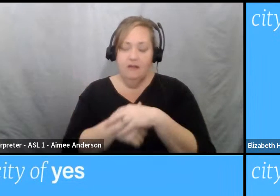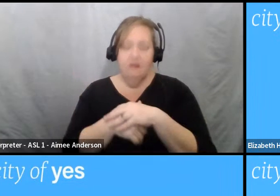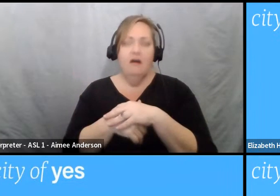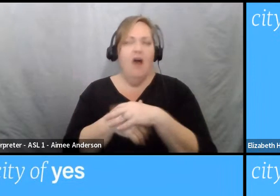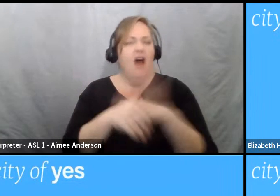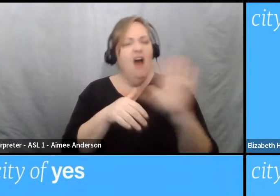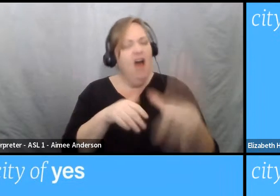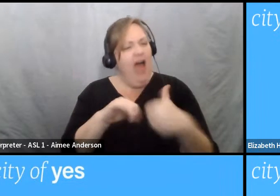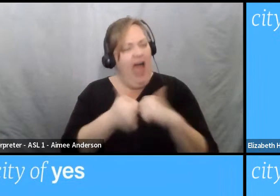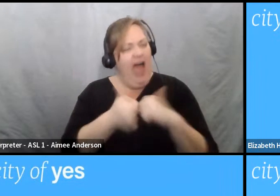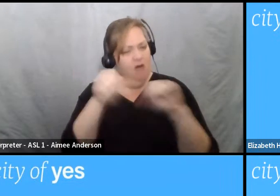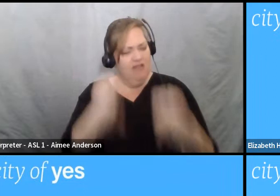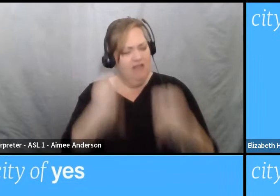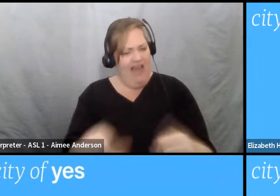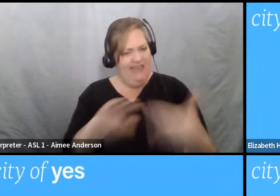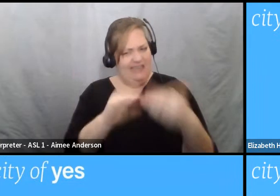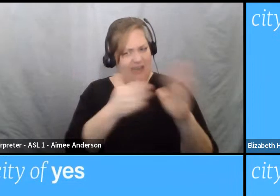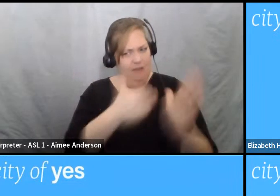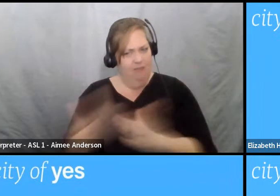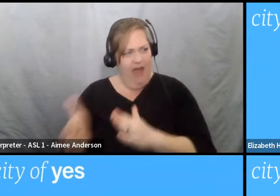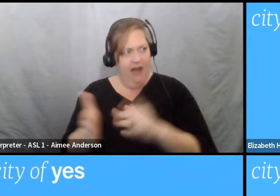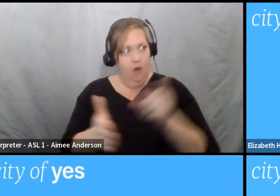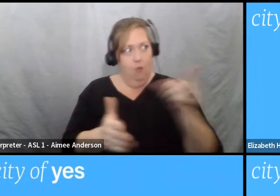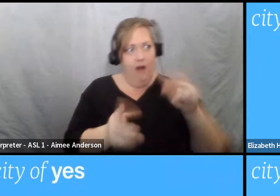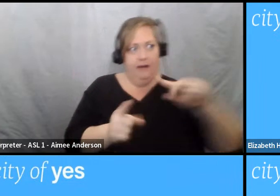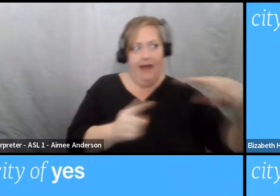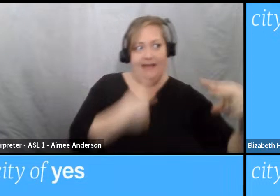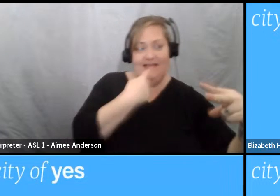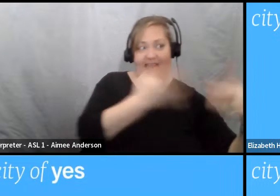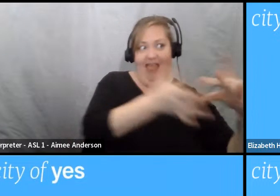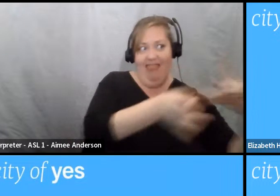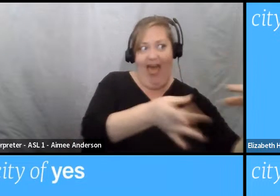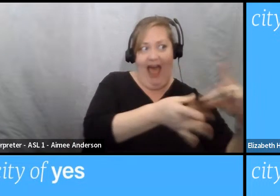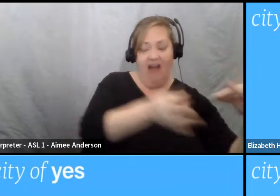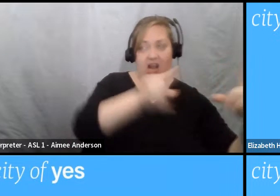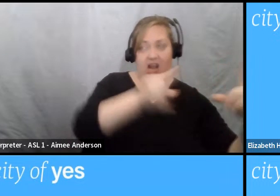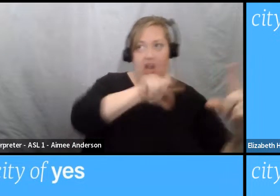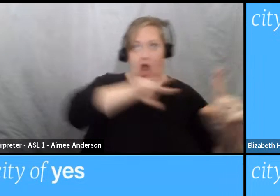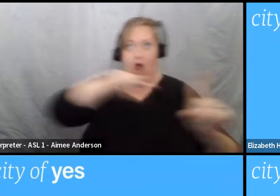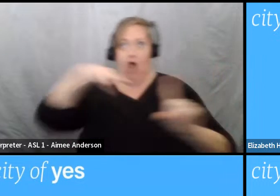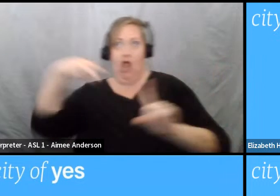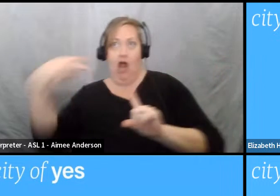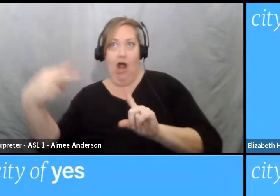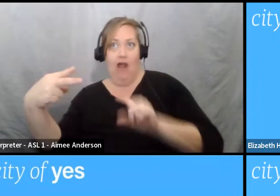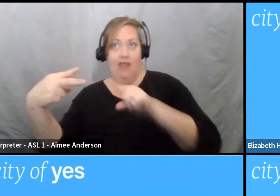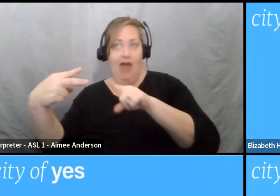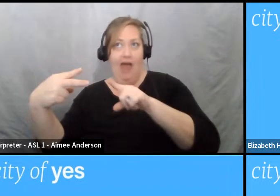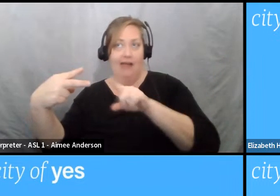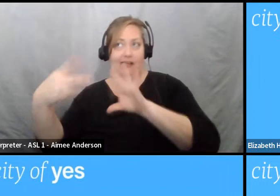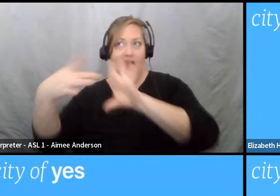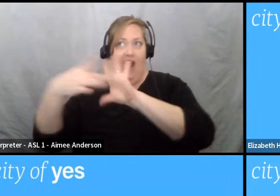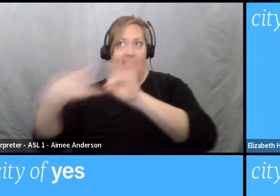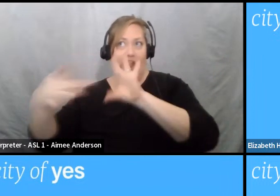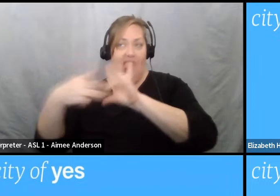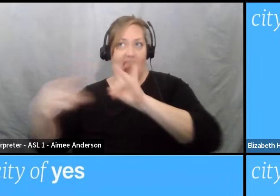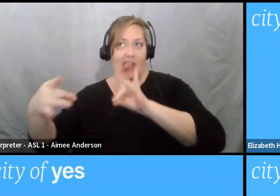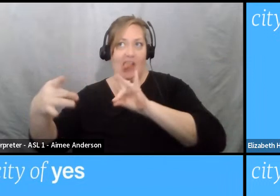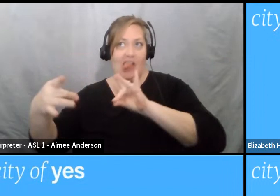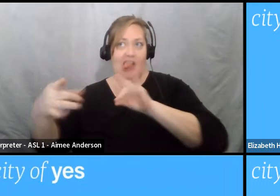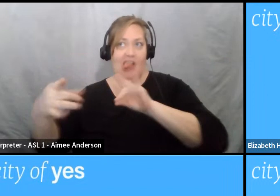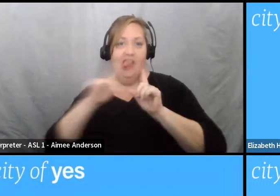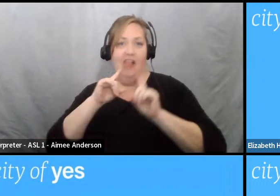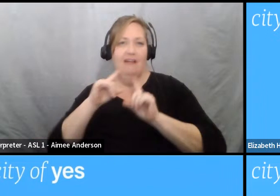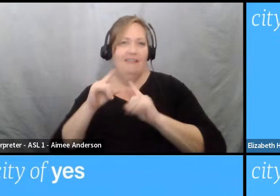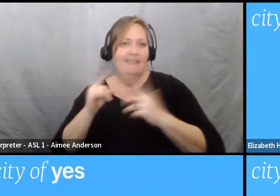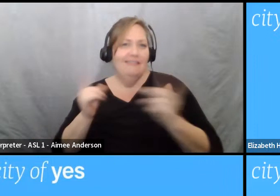How can city planning on one arm say one thing, and then on the other arm, or I should say from one side of their mouth, say one thing, and then